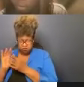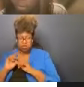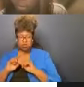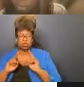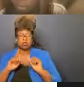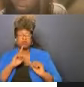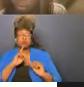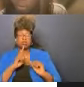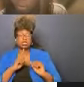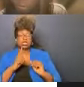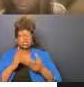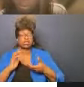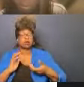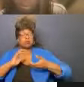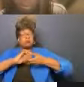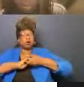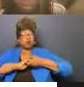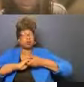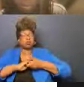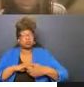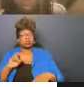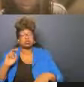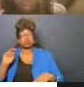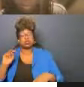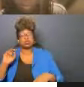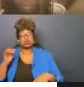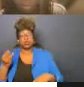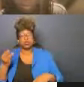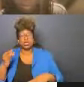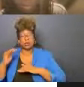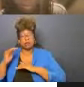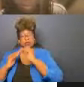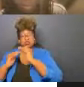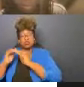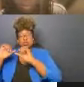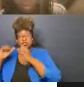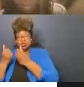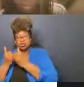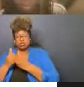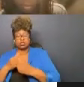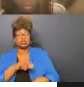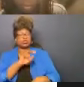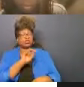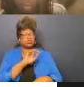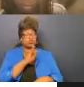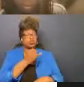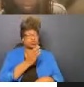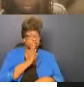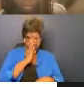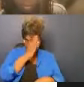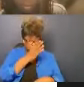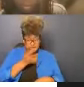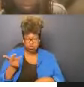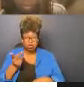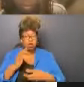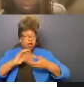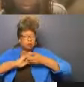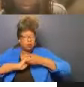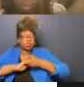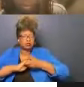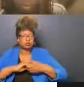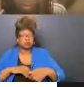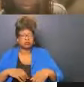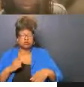a partnership between the New Jersey Builders Association and New Jersey Future. And one of the things that they were focused on, in addition